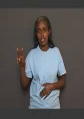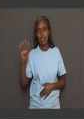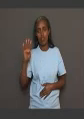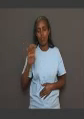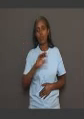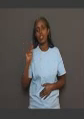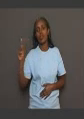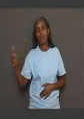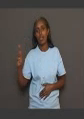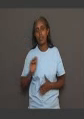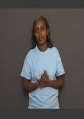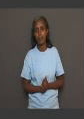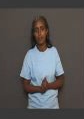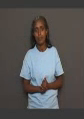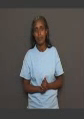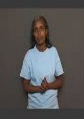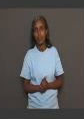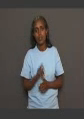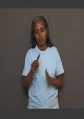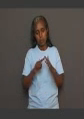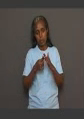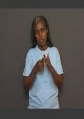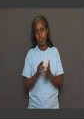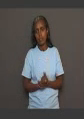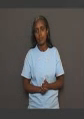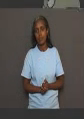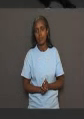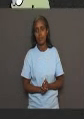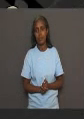and 1. You may begin.